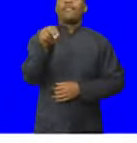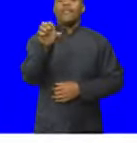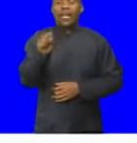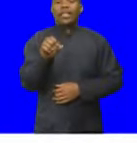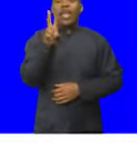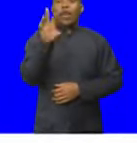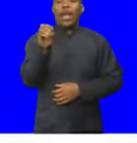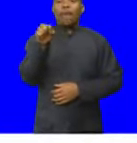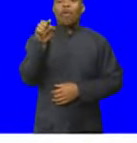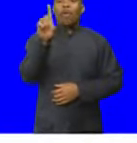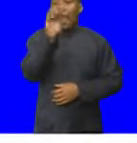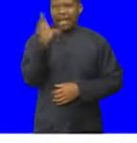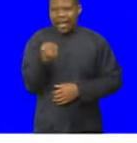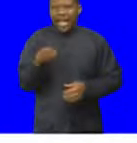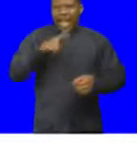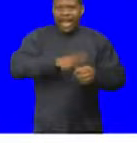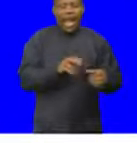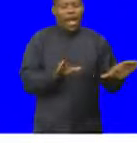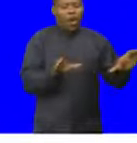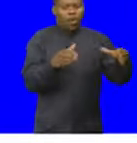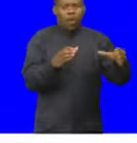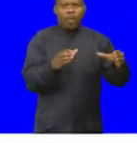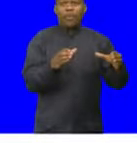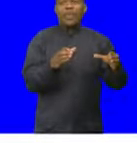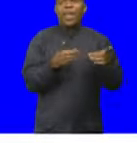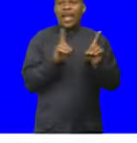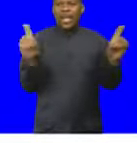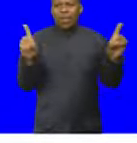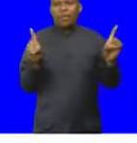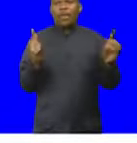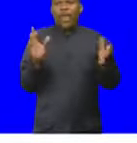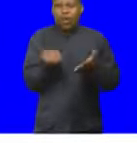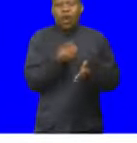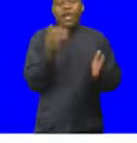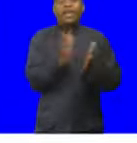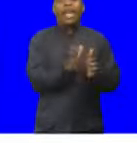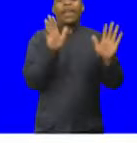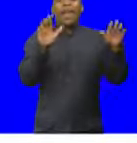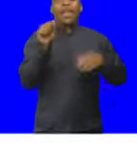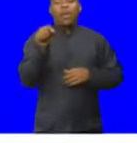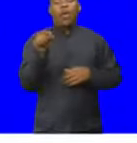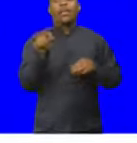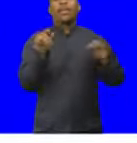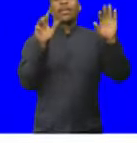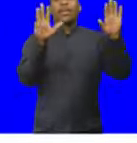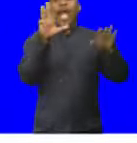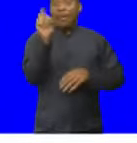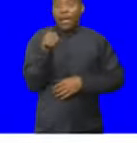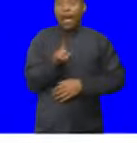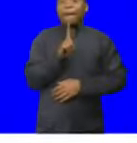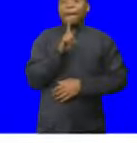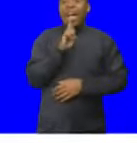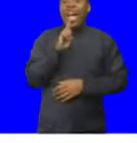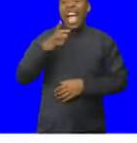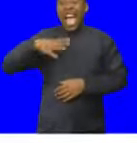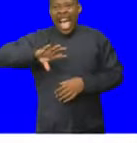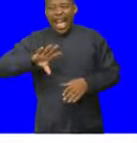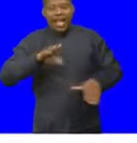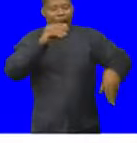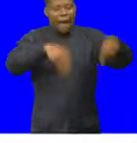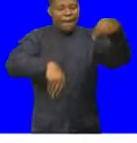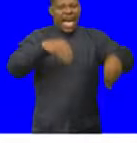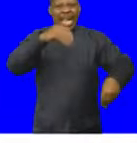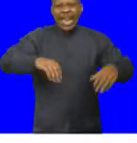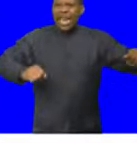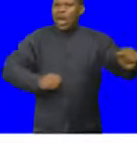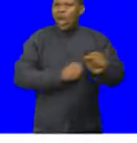iparty yama-Social Democrats Unite for le 19.9%. Njengoba ke kude iparty lehambe mbili ngemalengiso kulolu